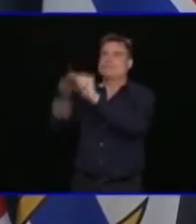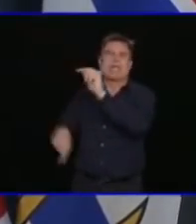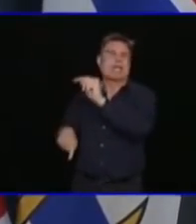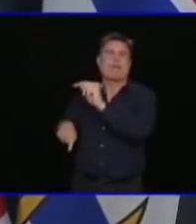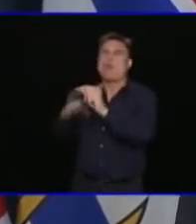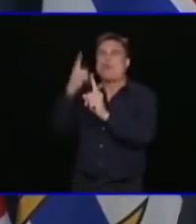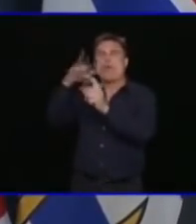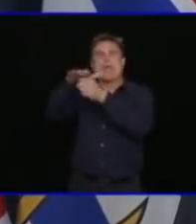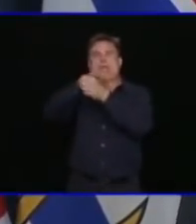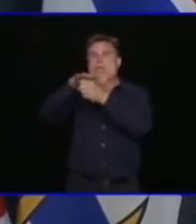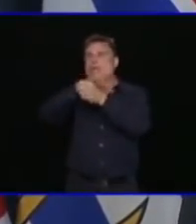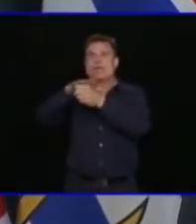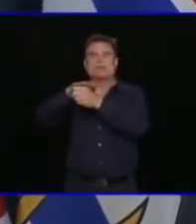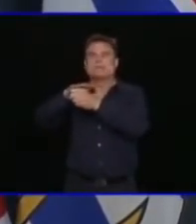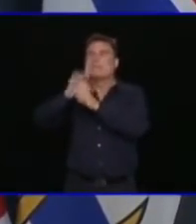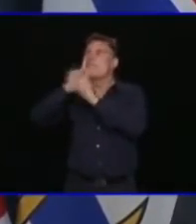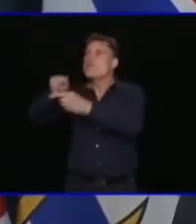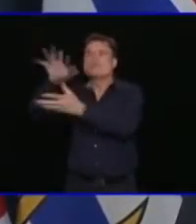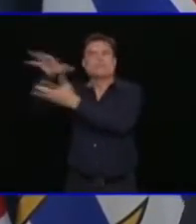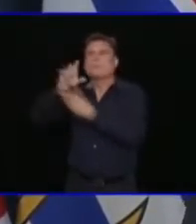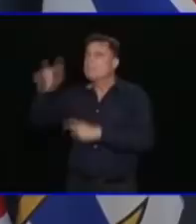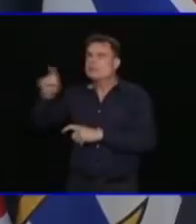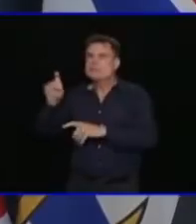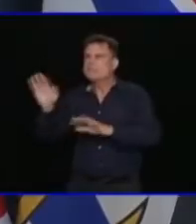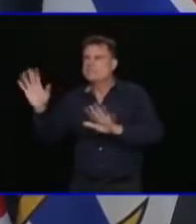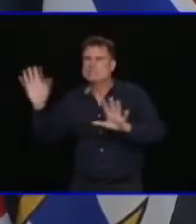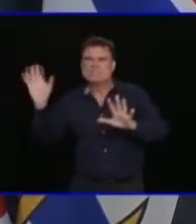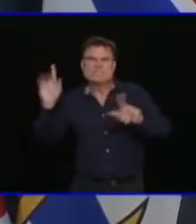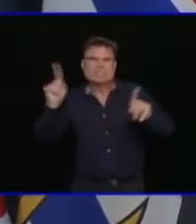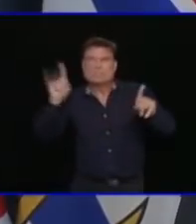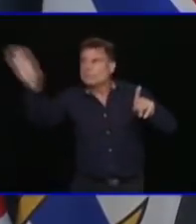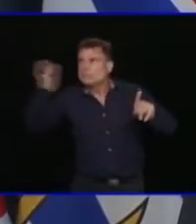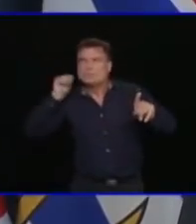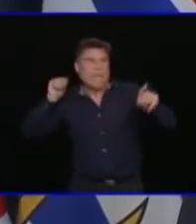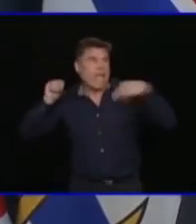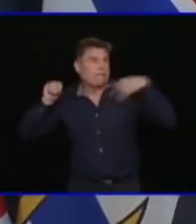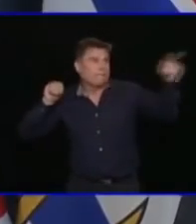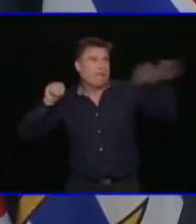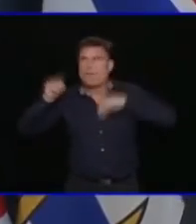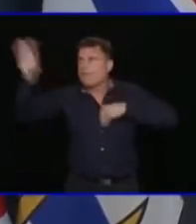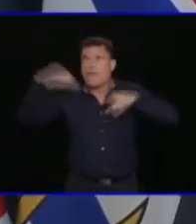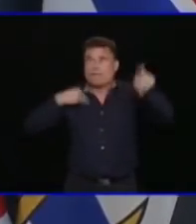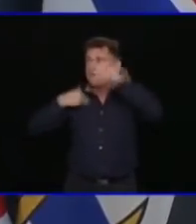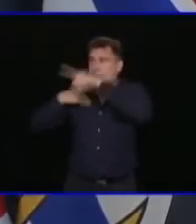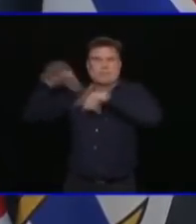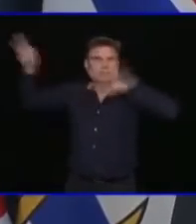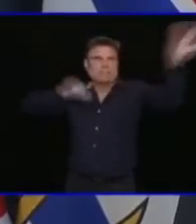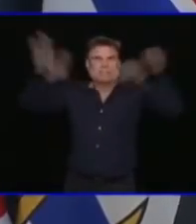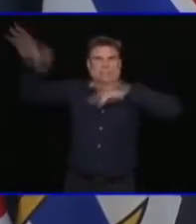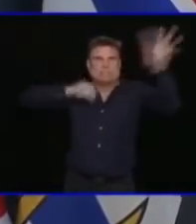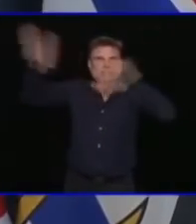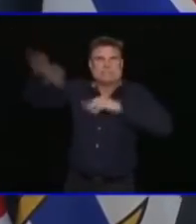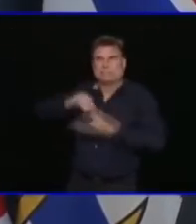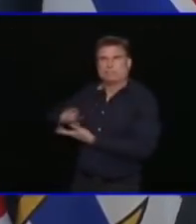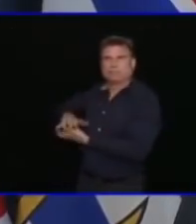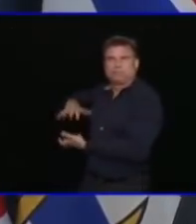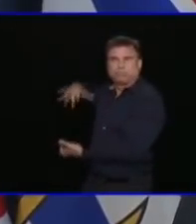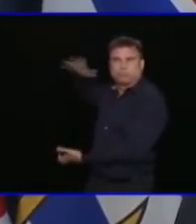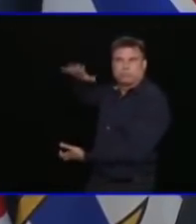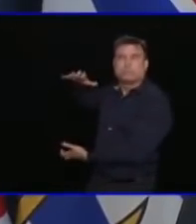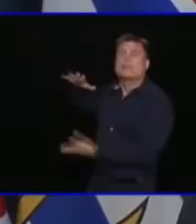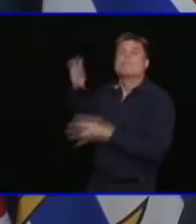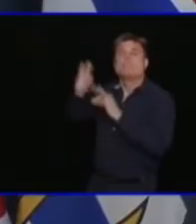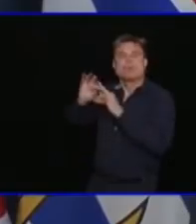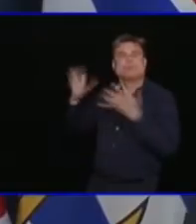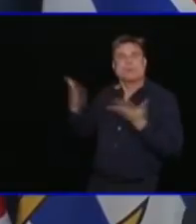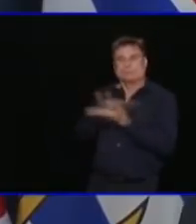with demand and made sure that healthcare workers have the PPE they need, when they need it, and where they need it. We are currently rebuilding our pandemic supply